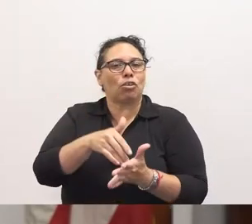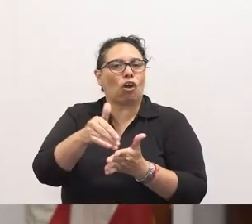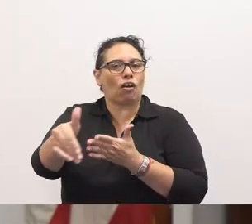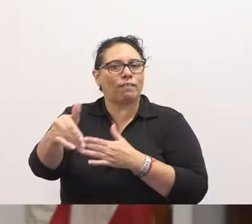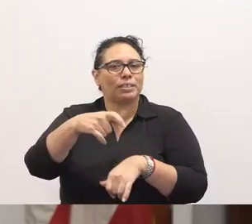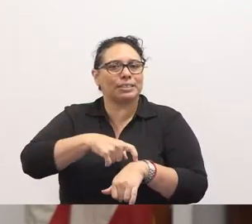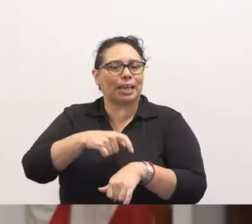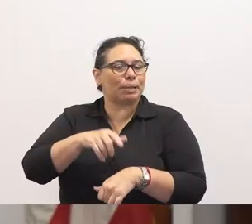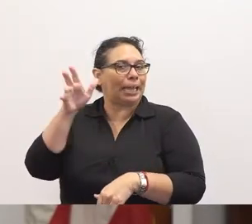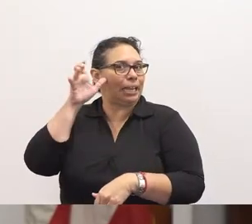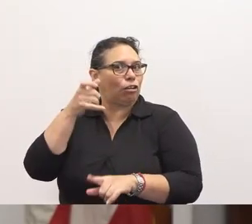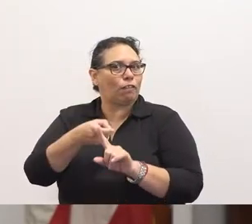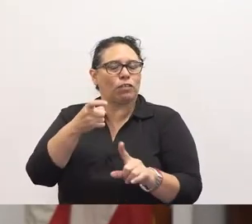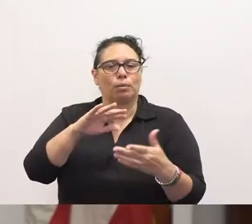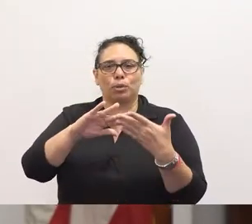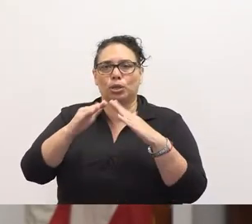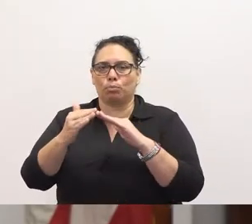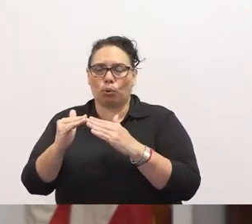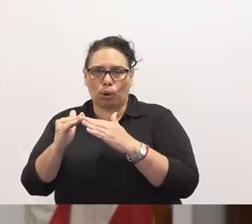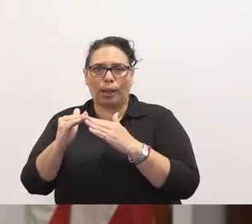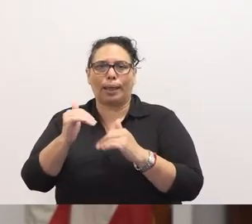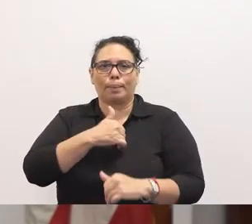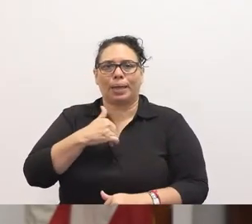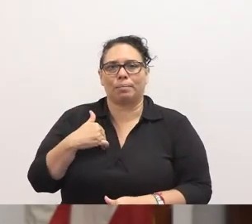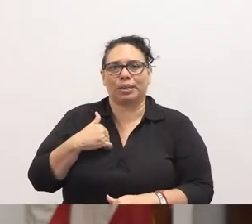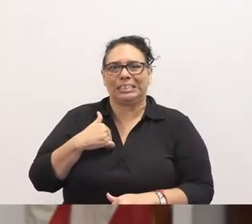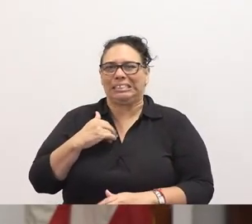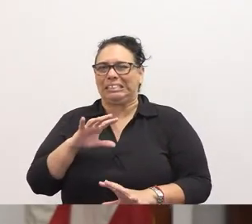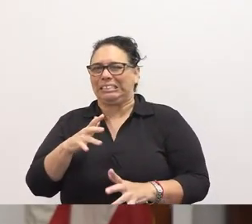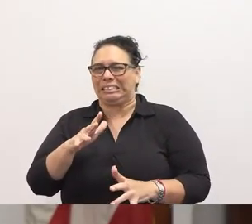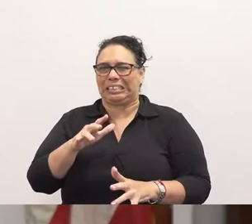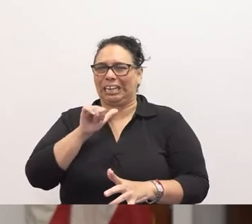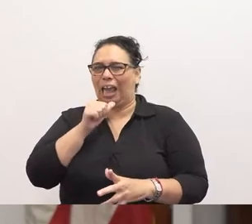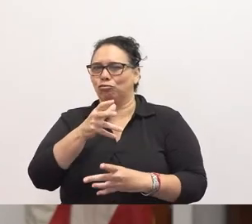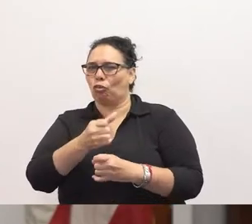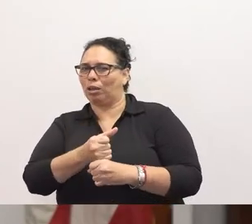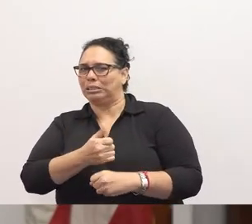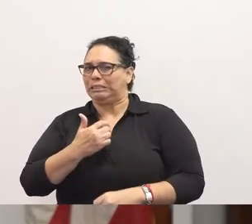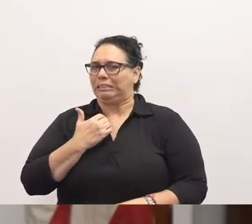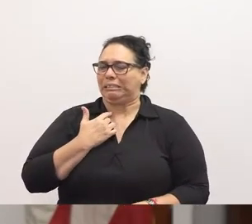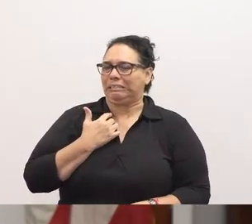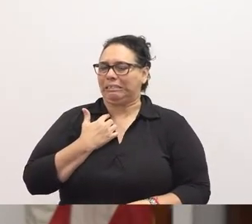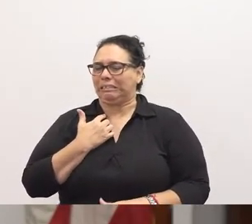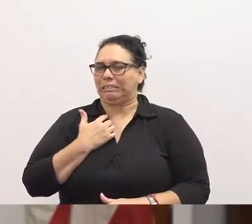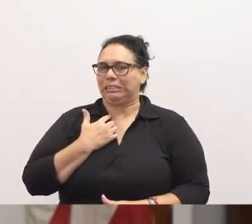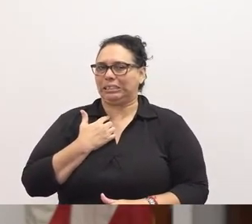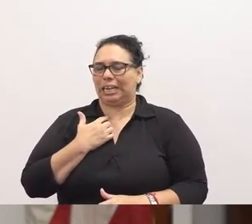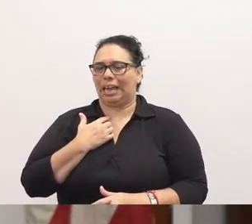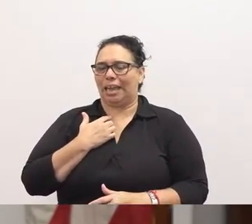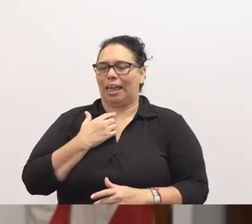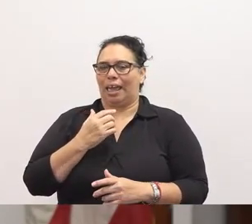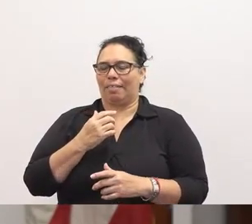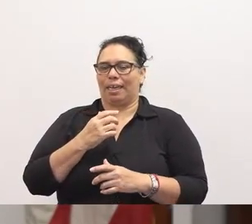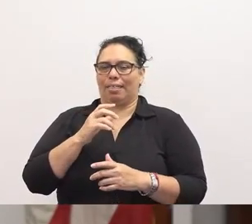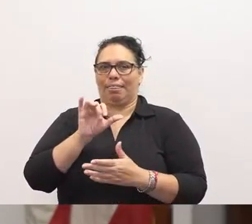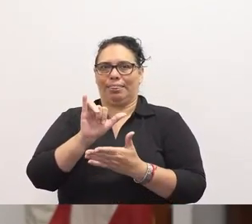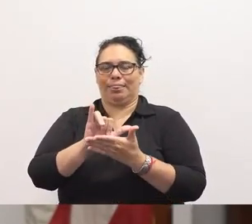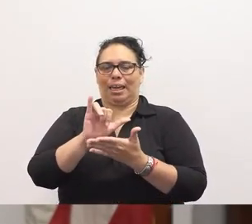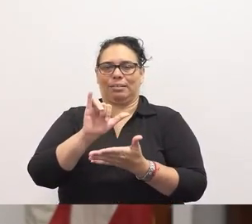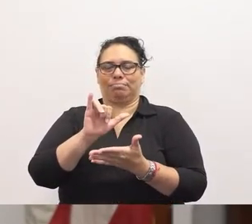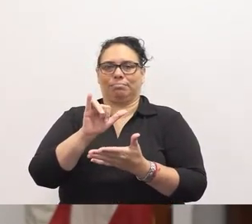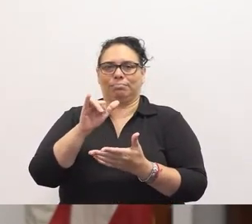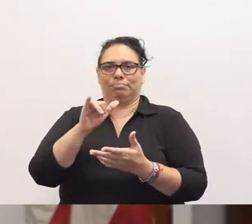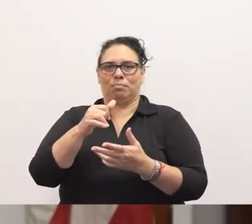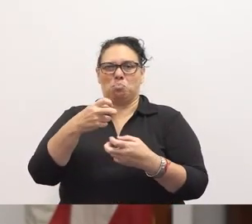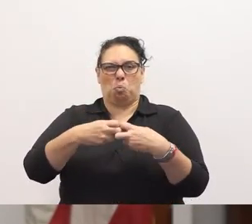from our community members is that the distrust that may already be lingering there gets magnified because